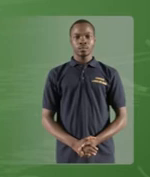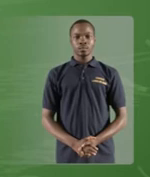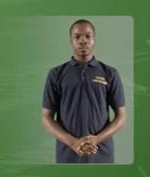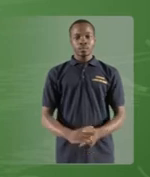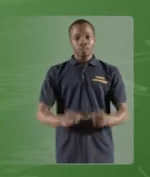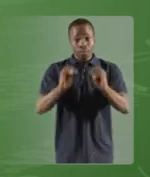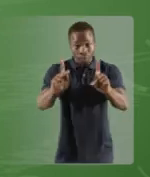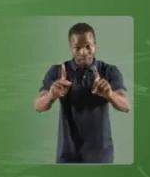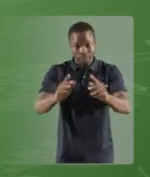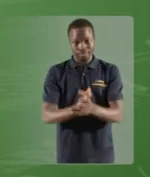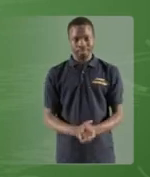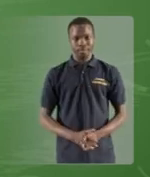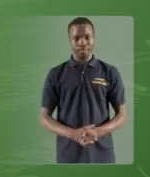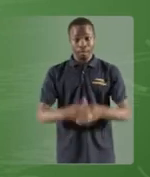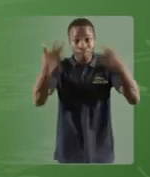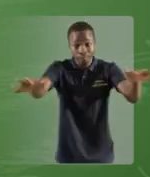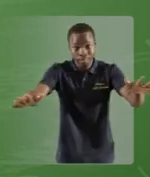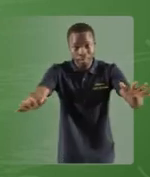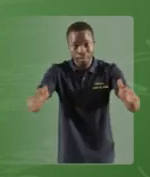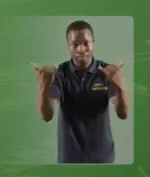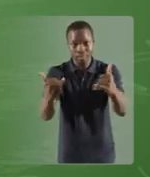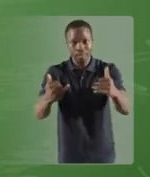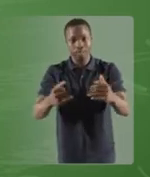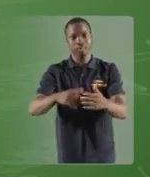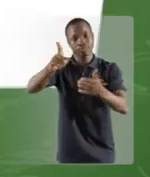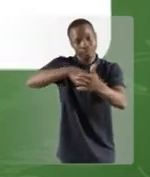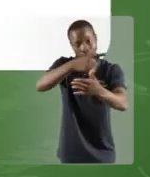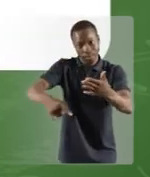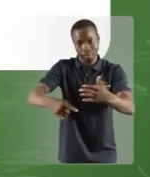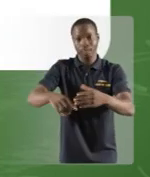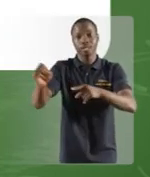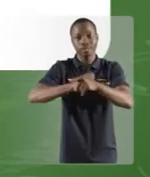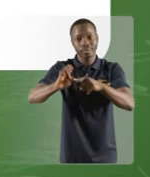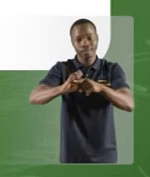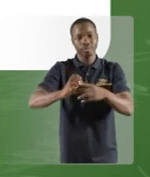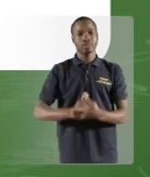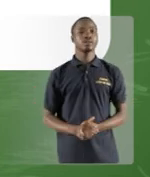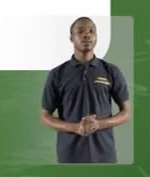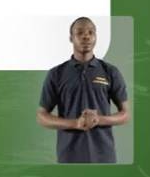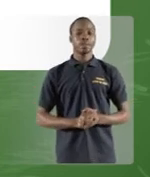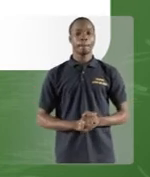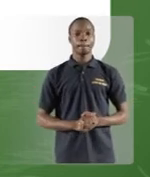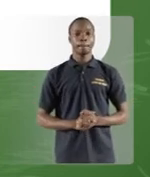All right, I guess you finished. Now we're going to have a look at the correction together.